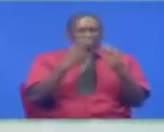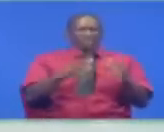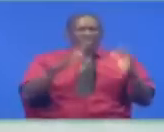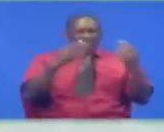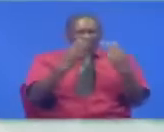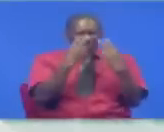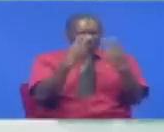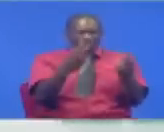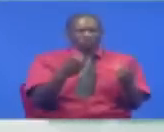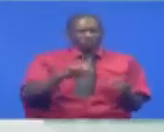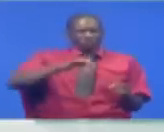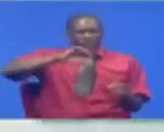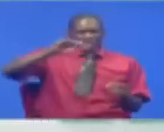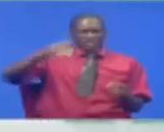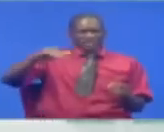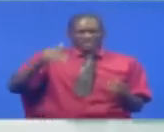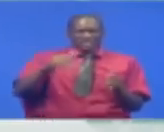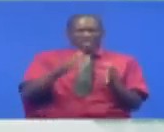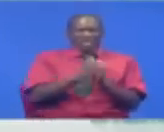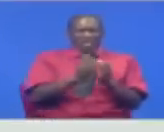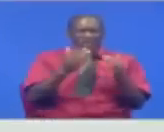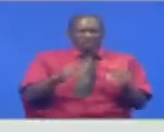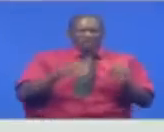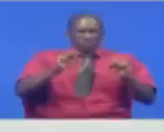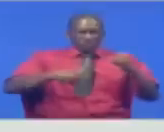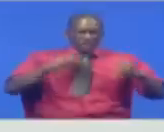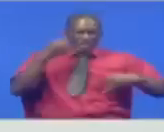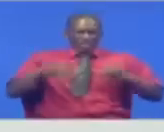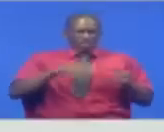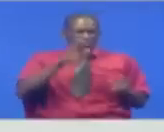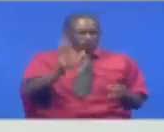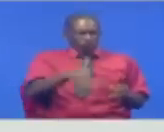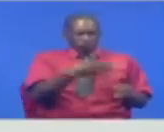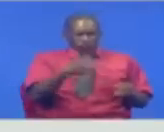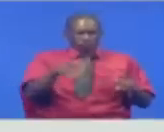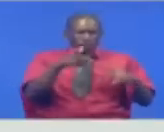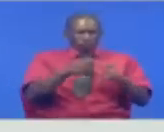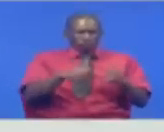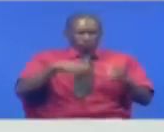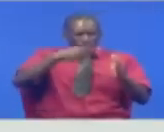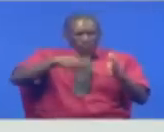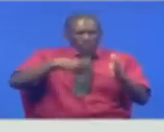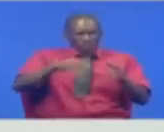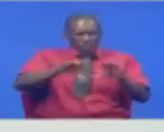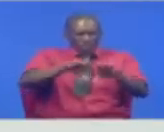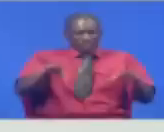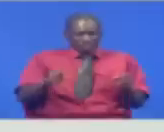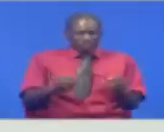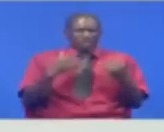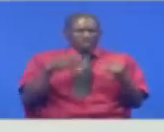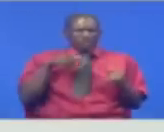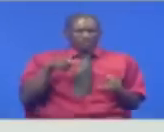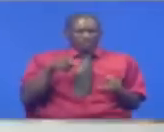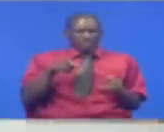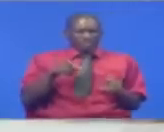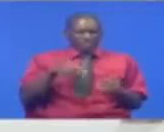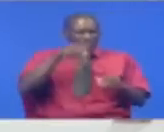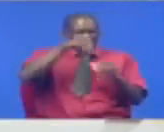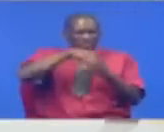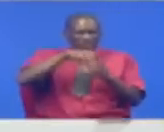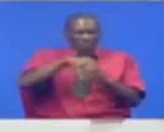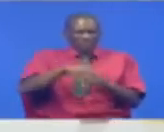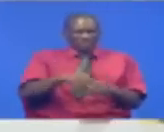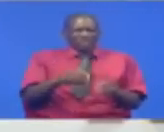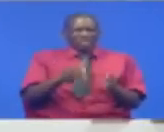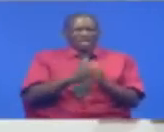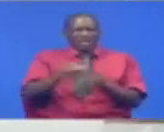the sea, and you can enjoy some music from the inbuilt system. This is quite the investment, and the